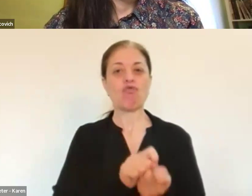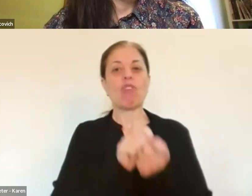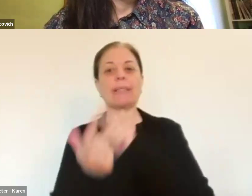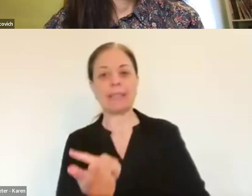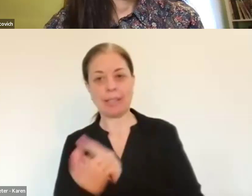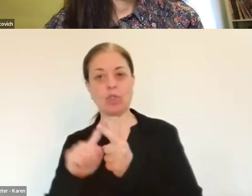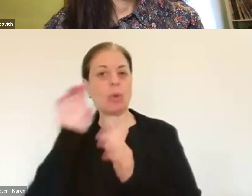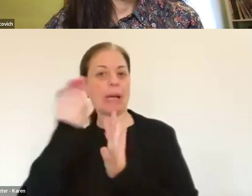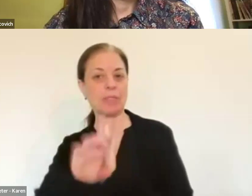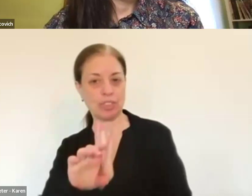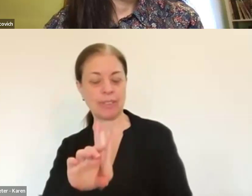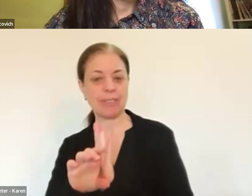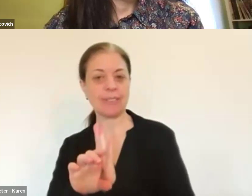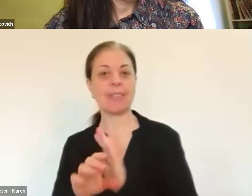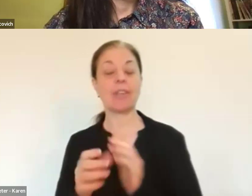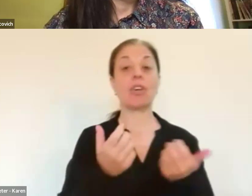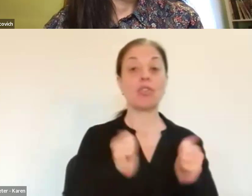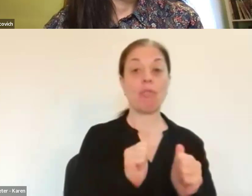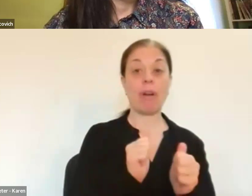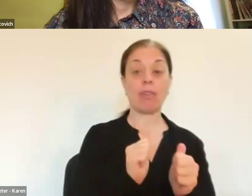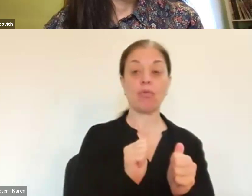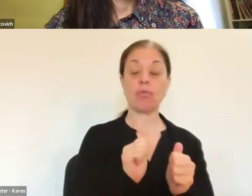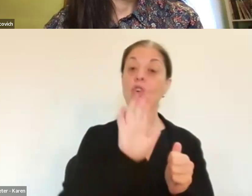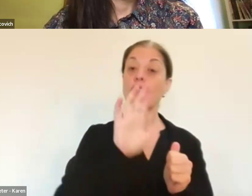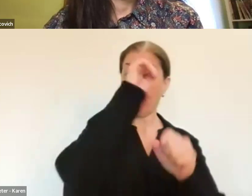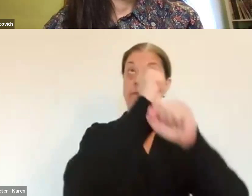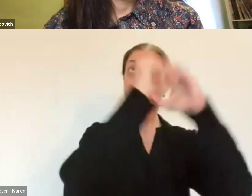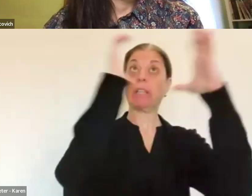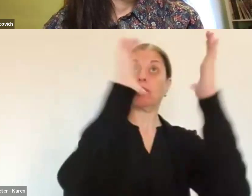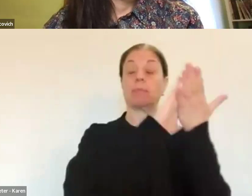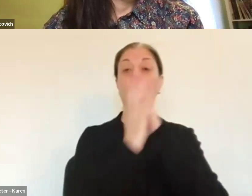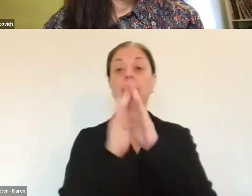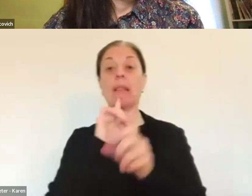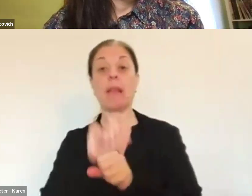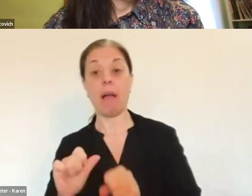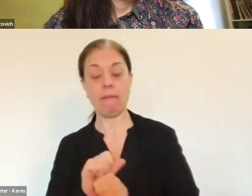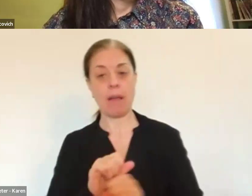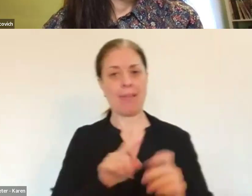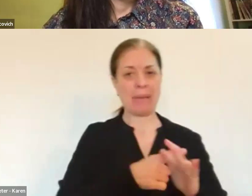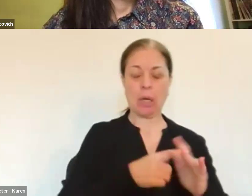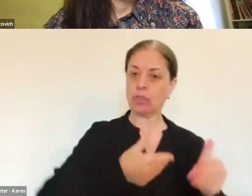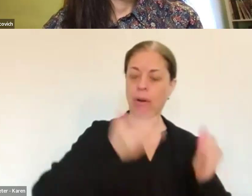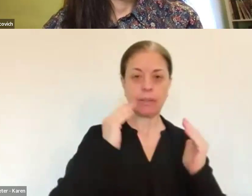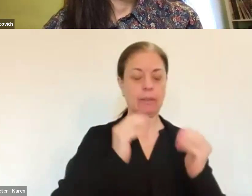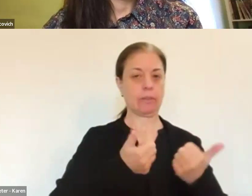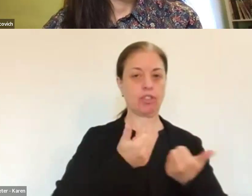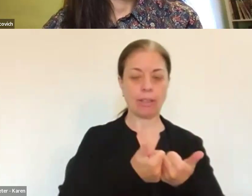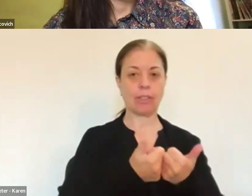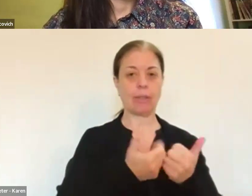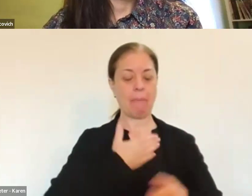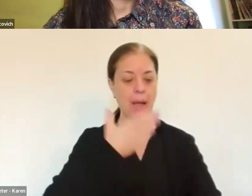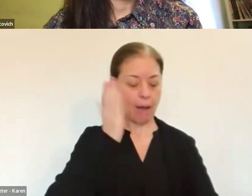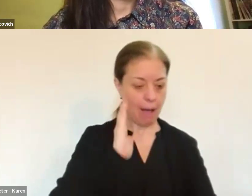into images and like trying to bring her vision to life. It was like in the beginning daunting and like kind of challenging, like, oh my God, this